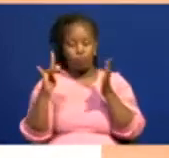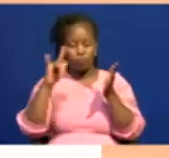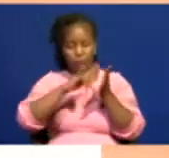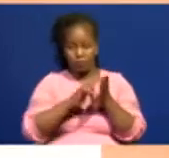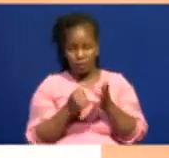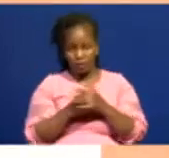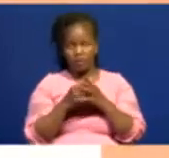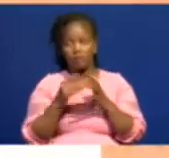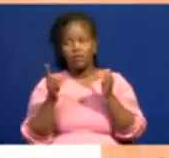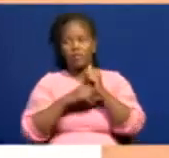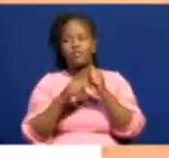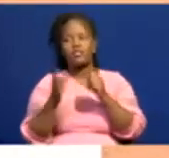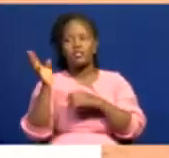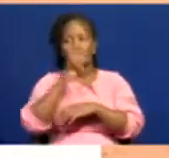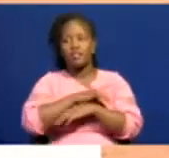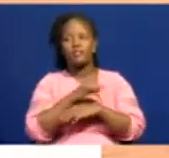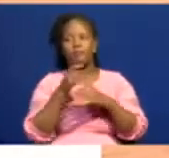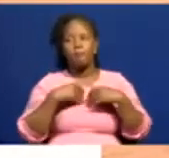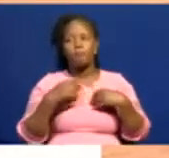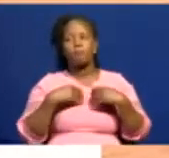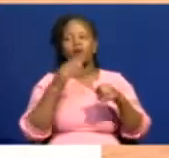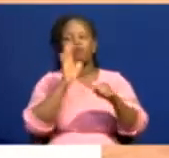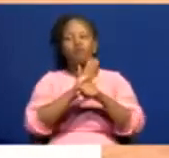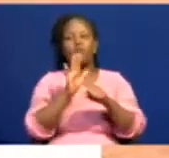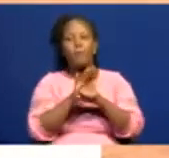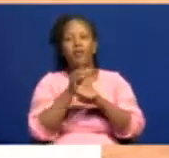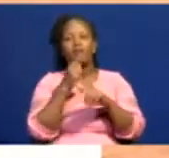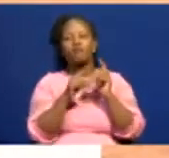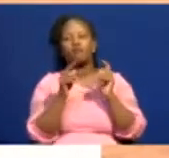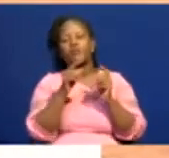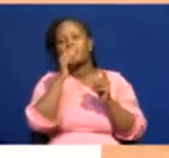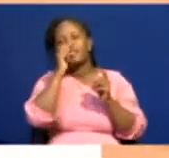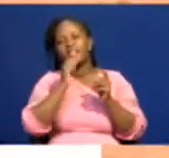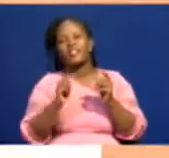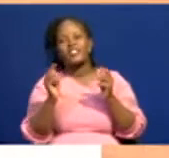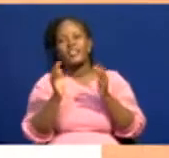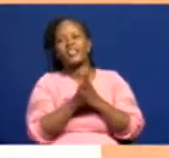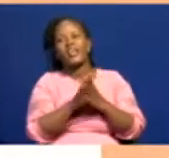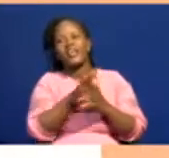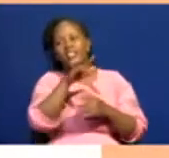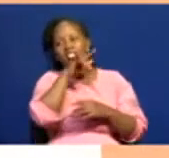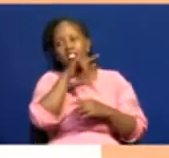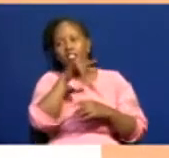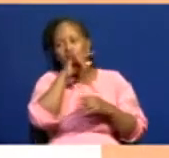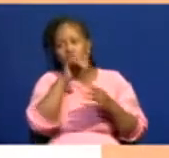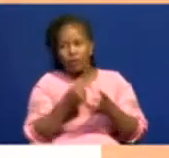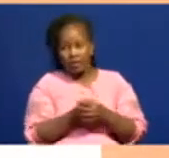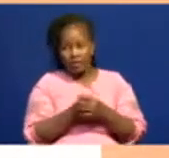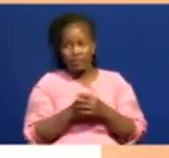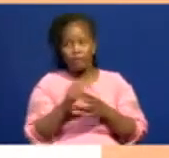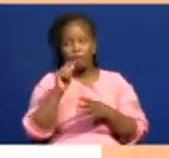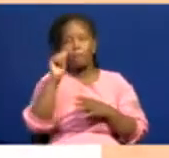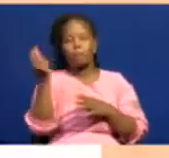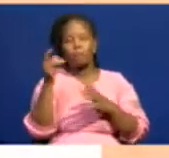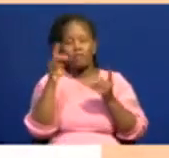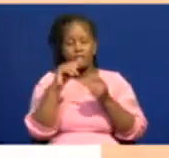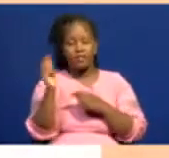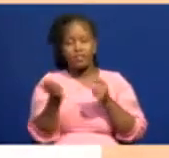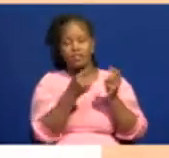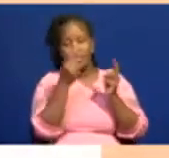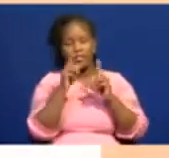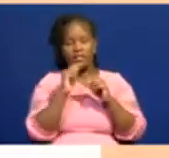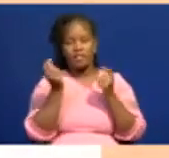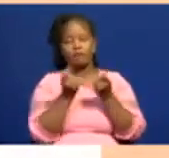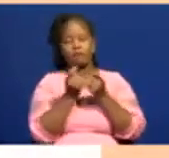junior teams from Tanzania and Uganda, who are also eyeing the top honors in the event. Kenya senior tennis team last participated in an